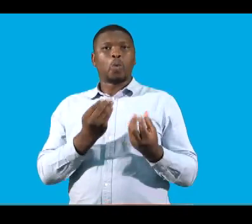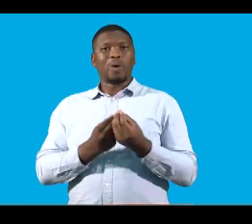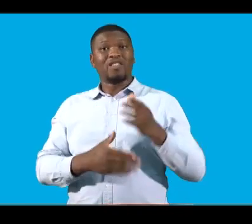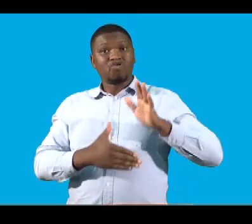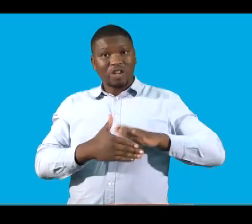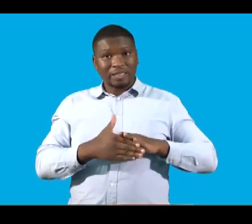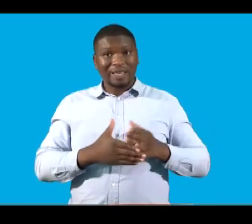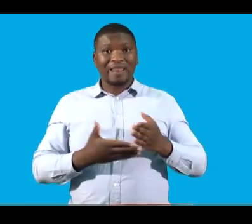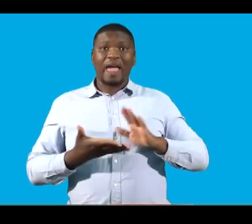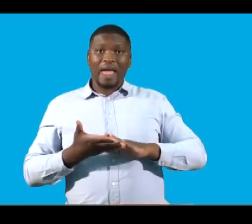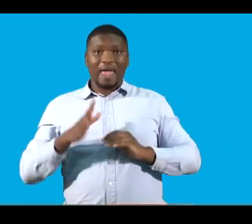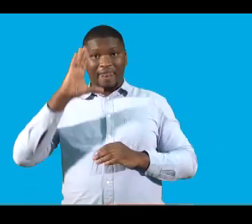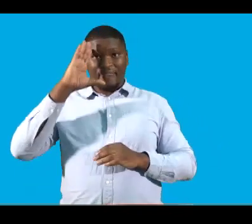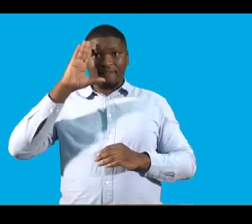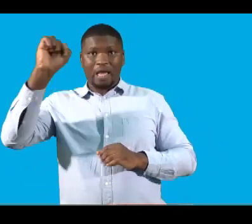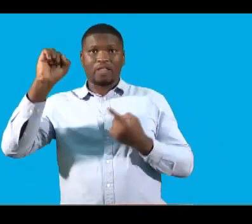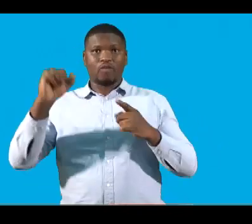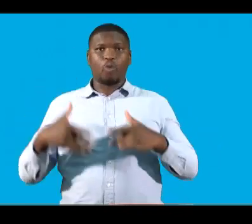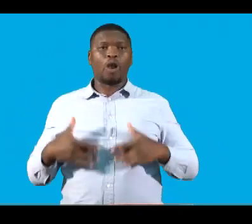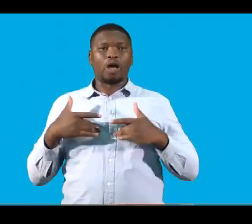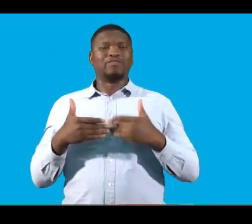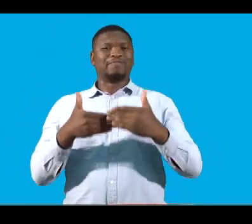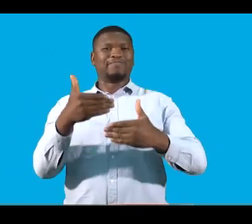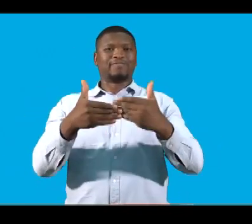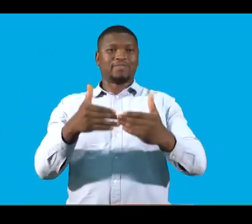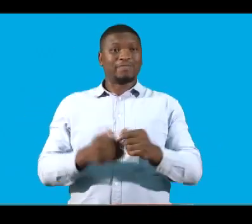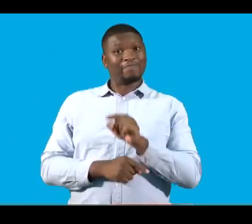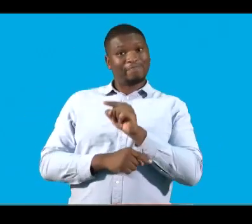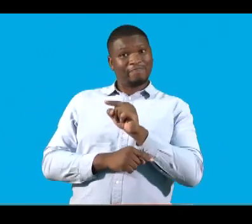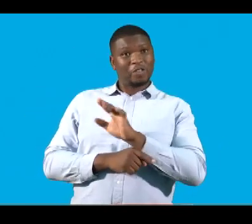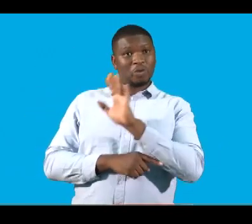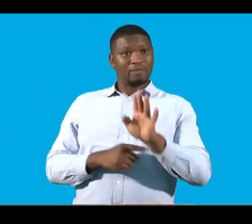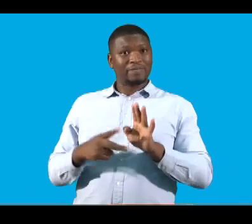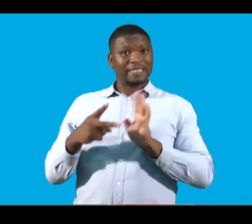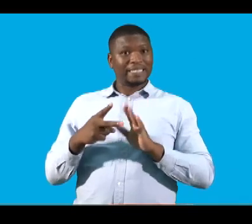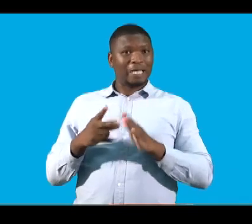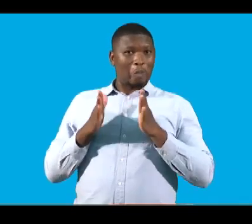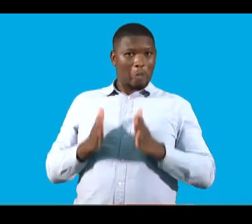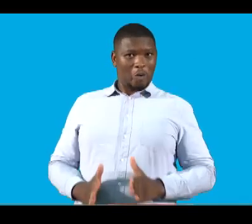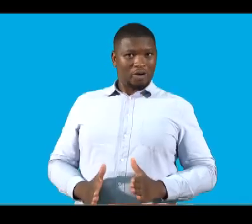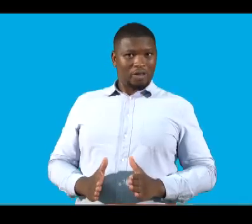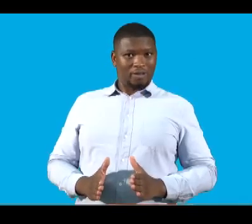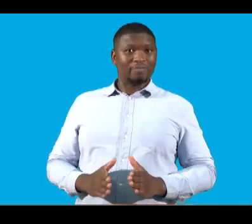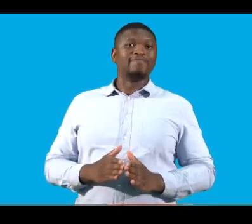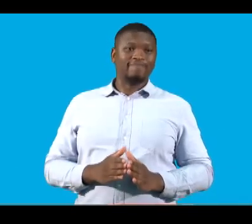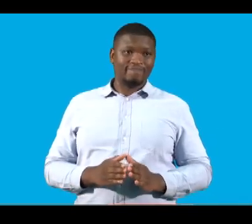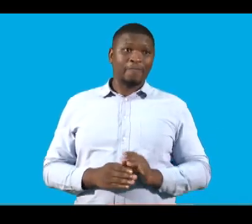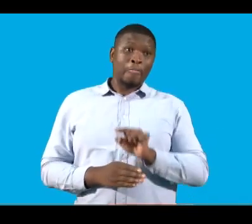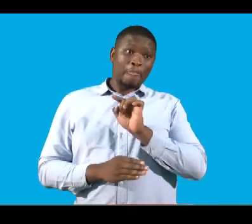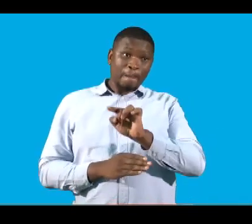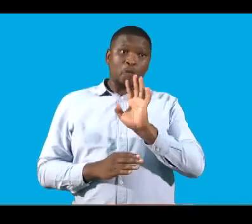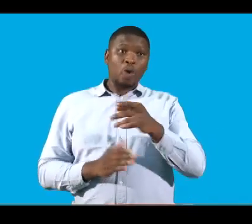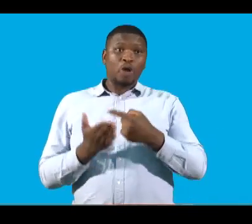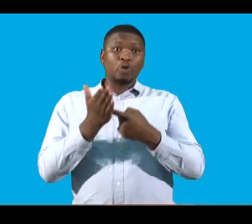applies the coexistence of reason and faith in order to survive. So here, this is going to be our second